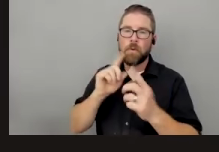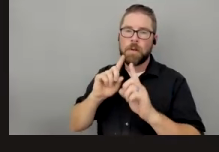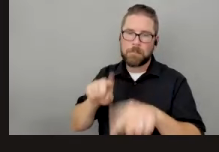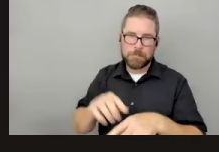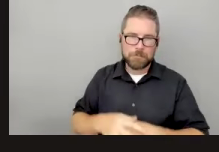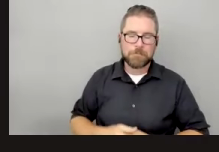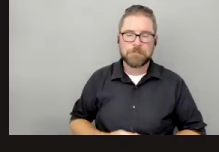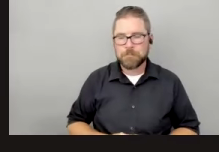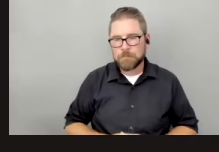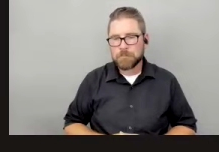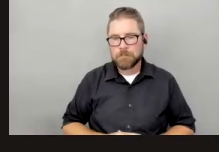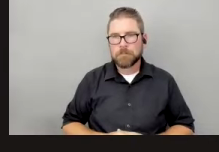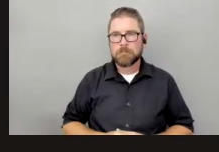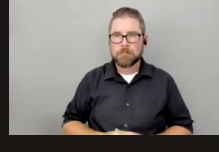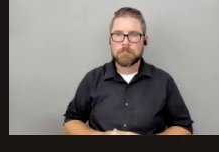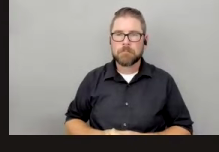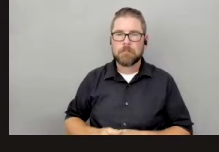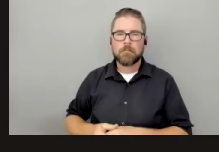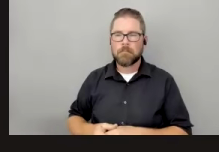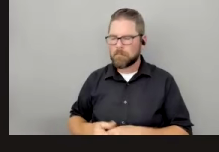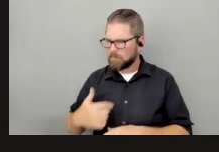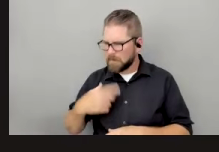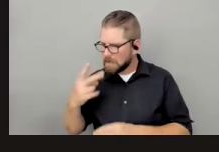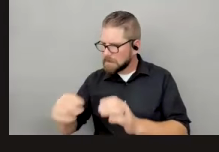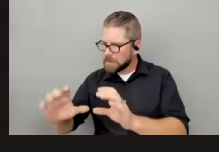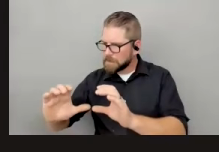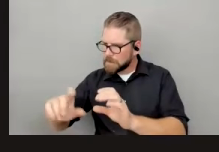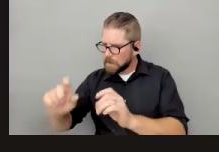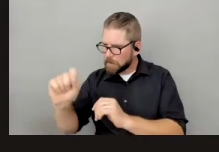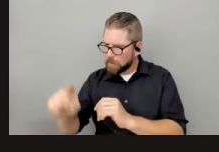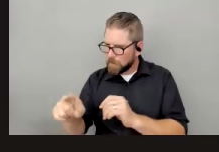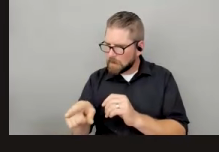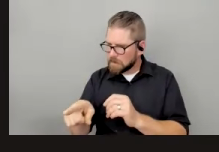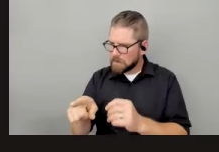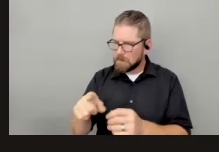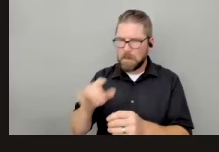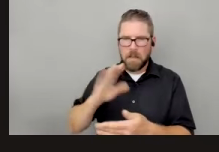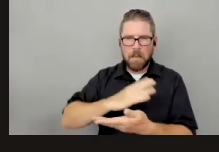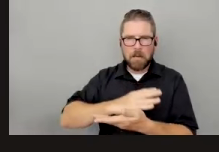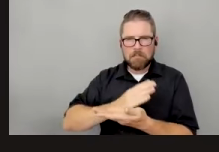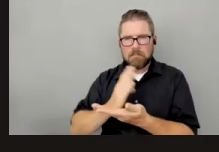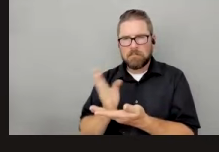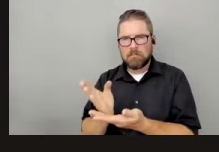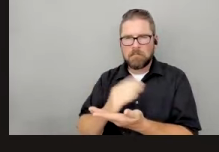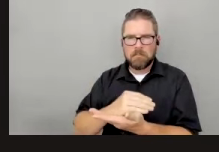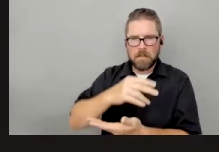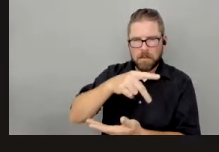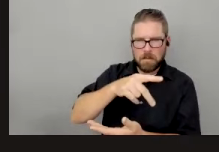Definitely. We do have a question in the chat. How does one know when pervasive goes to the other term?